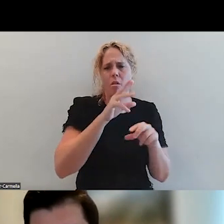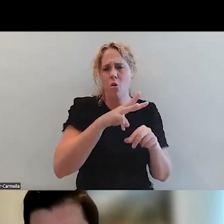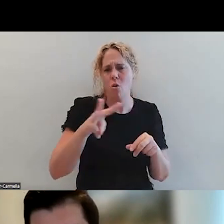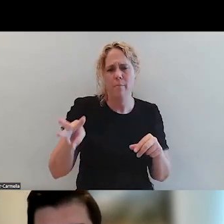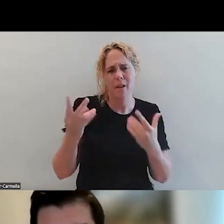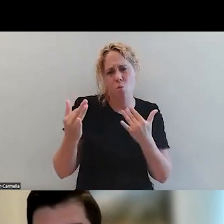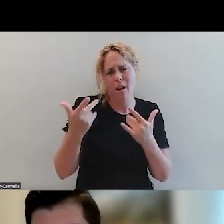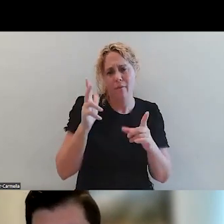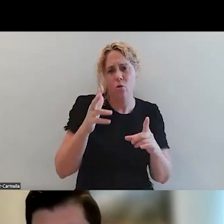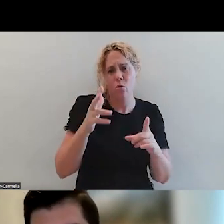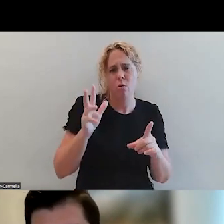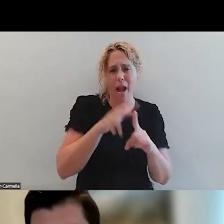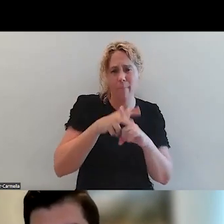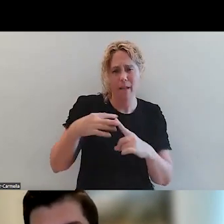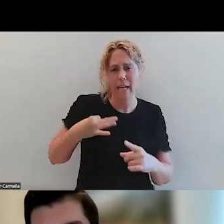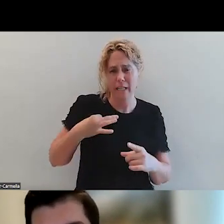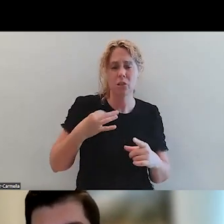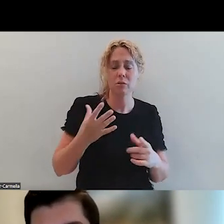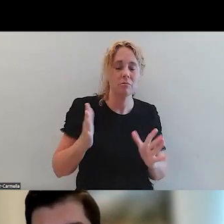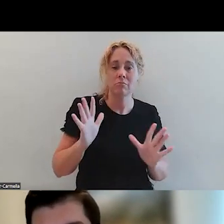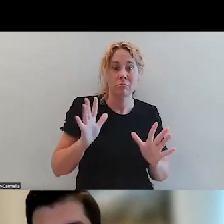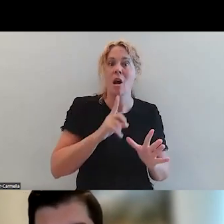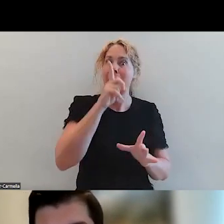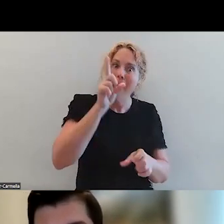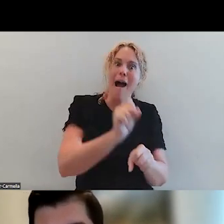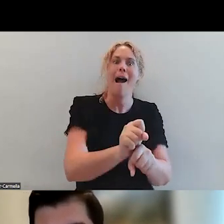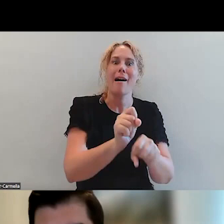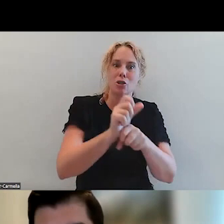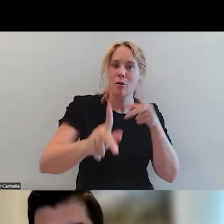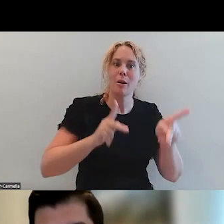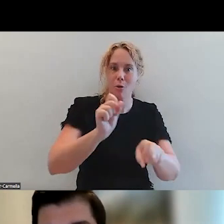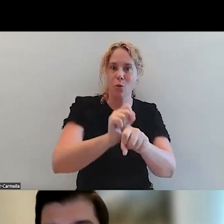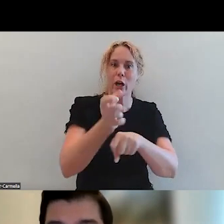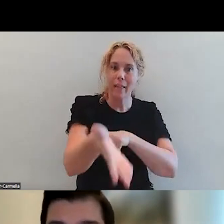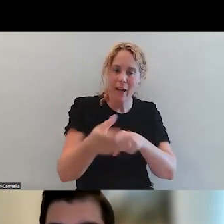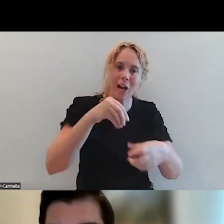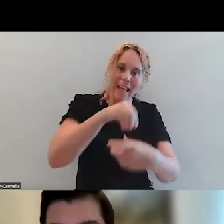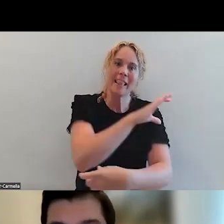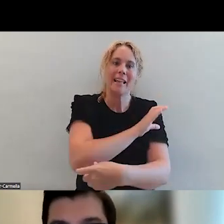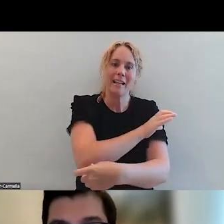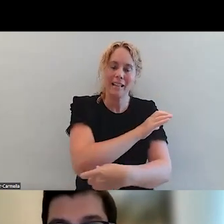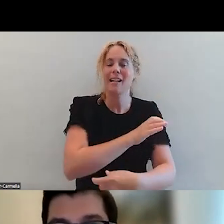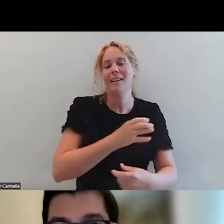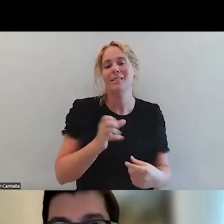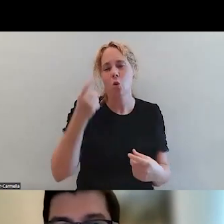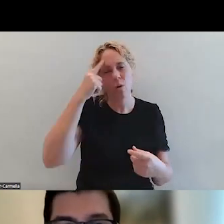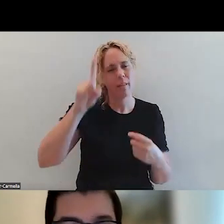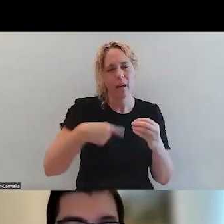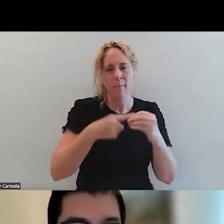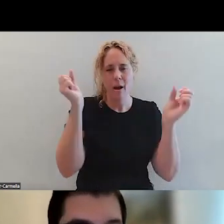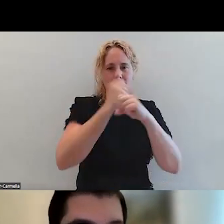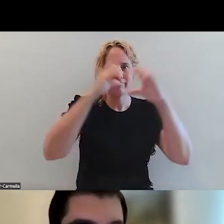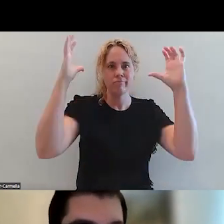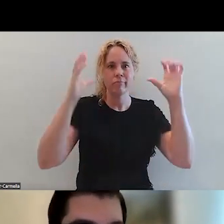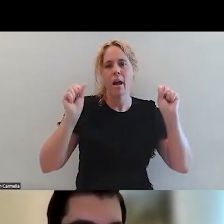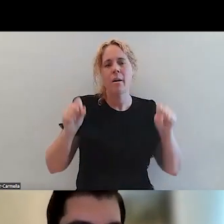for applications. Those are actual people working, in that clinic and providing care. And so when we're thinking about the